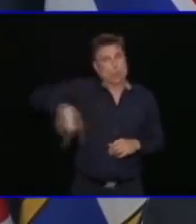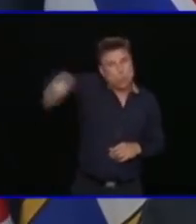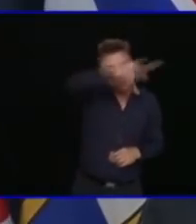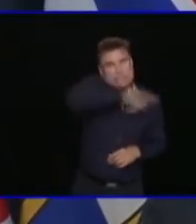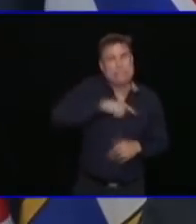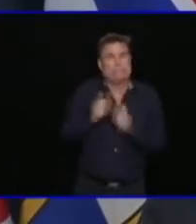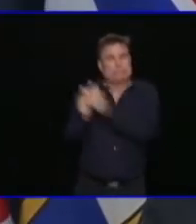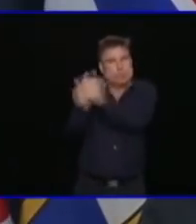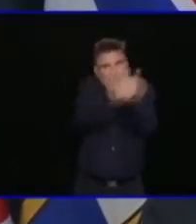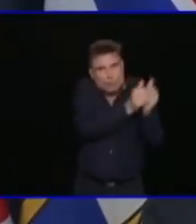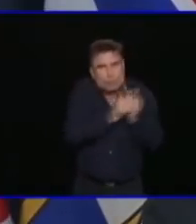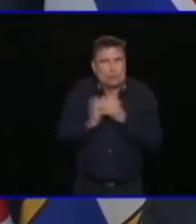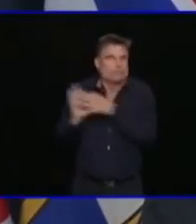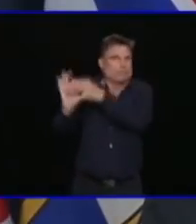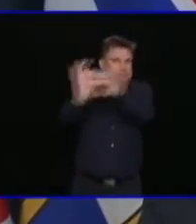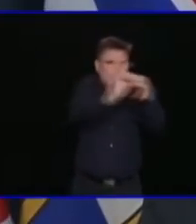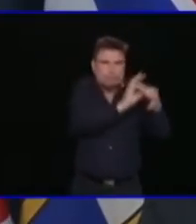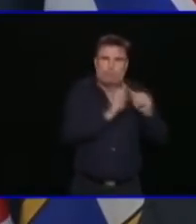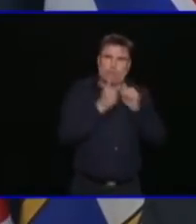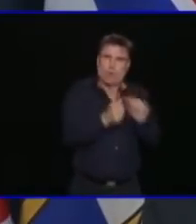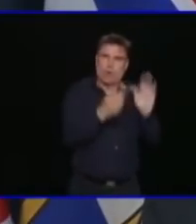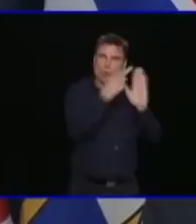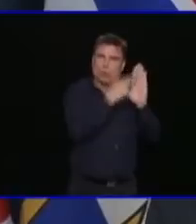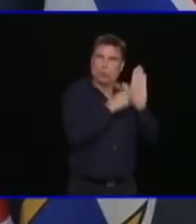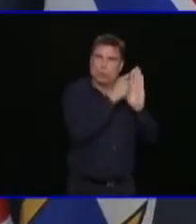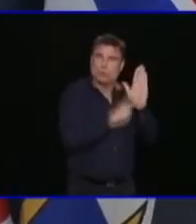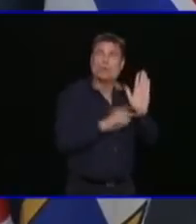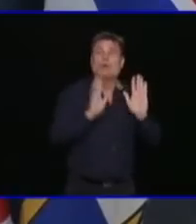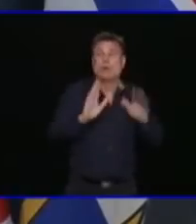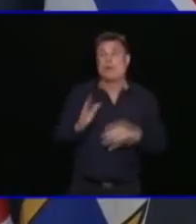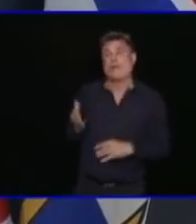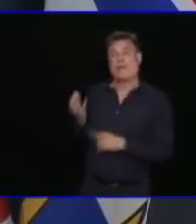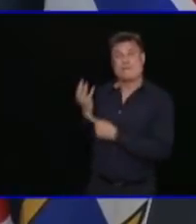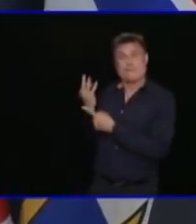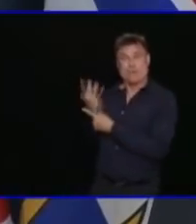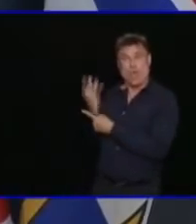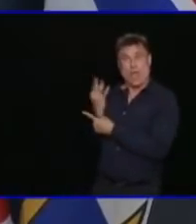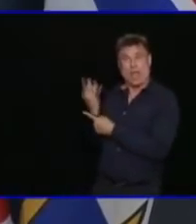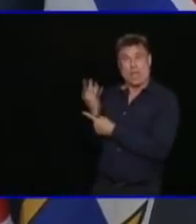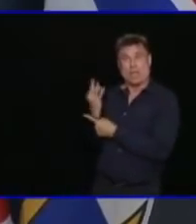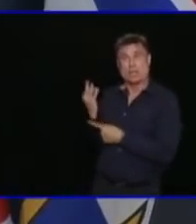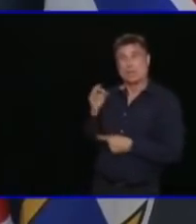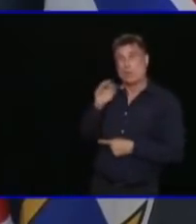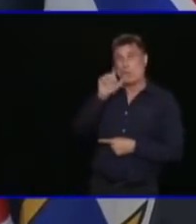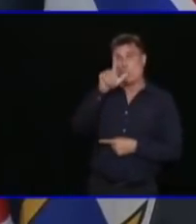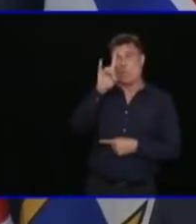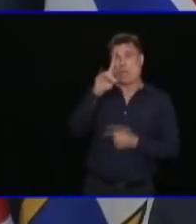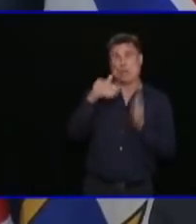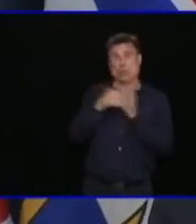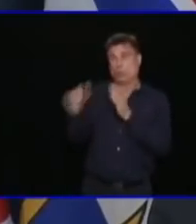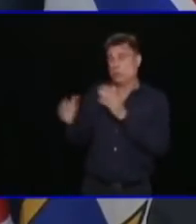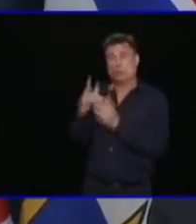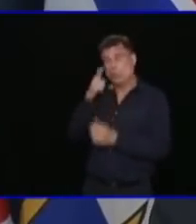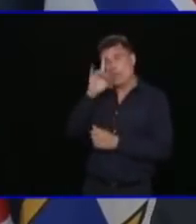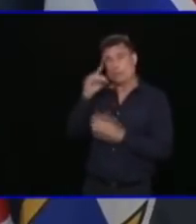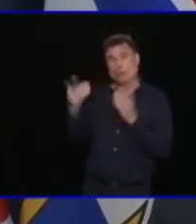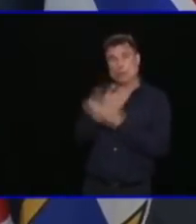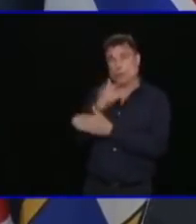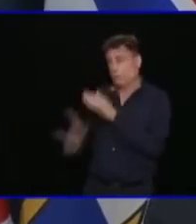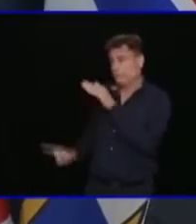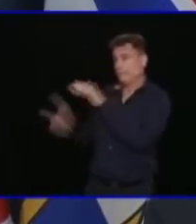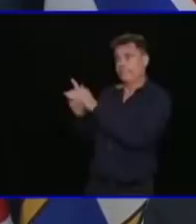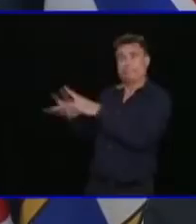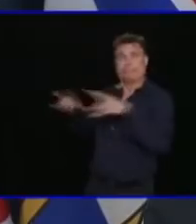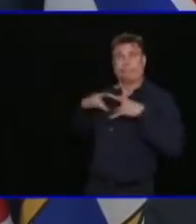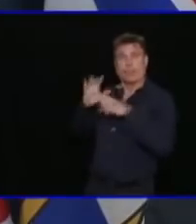we reported 28 new cases, and today an average of 34 cases a day for Saturday, Sunday, and Monday. It is,